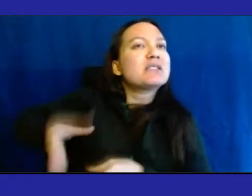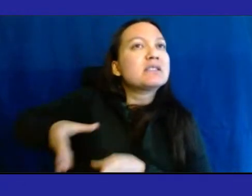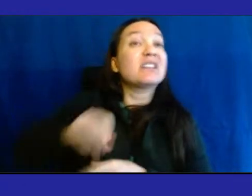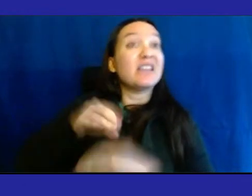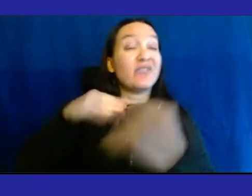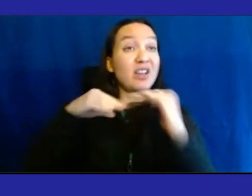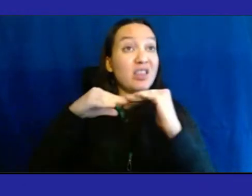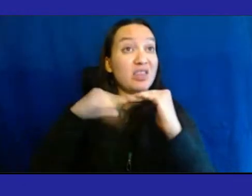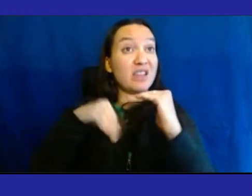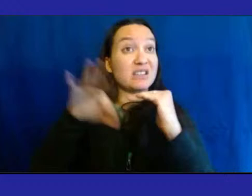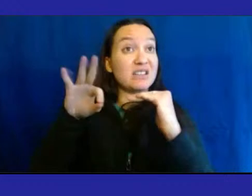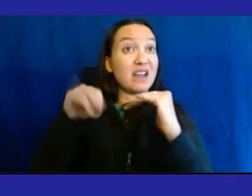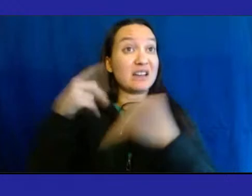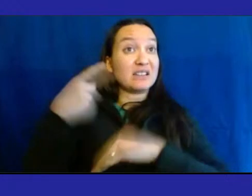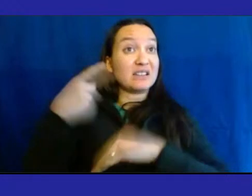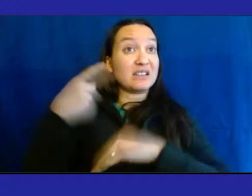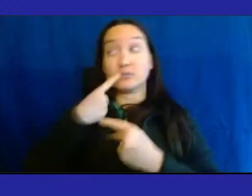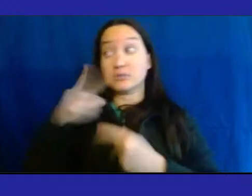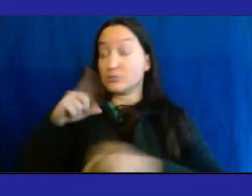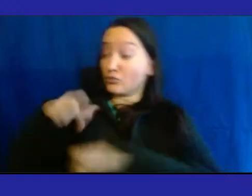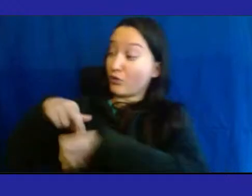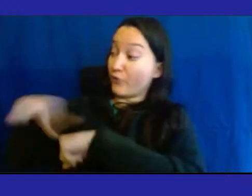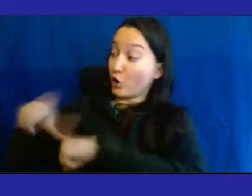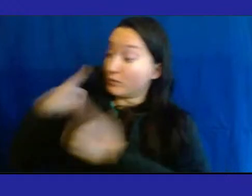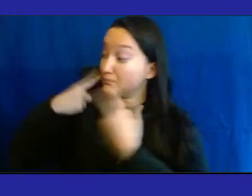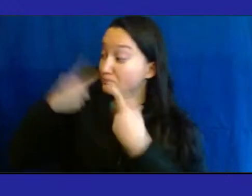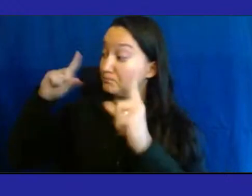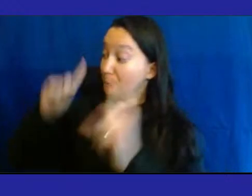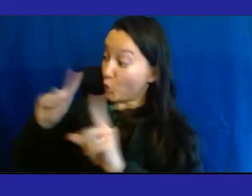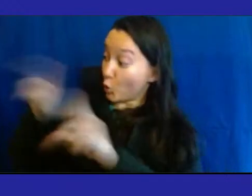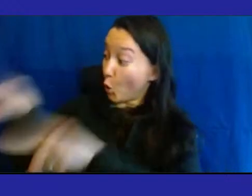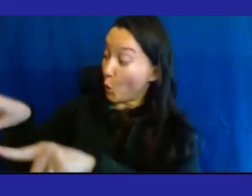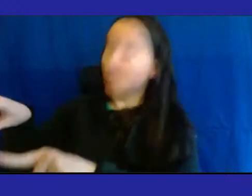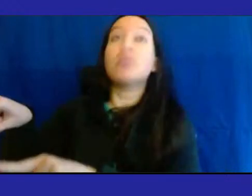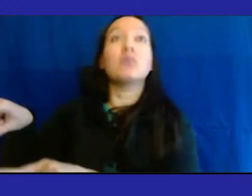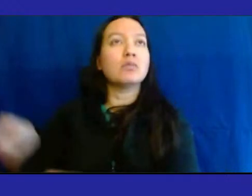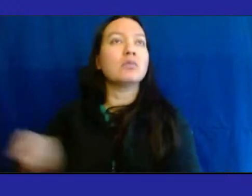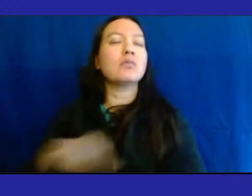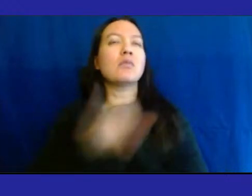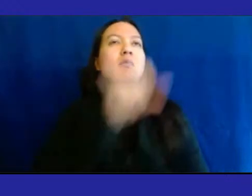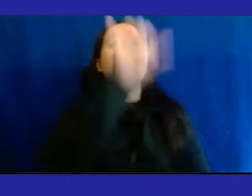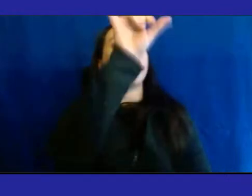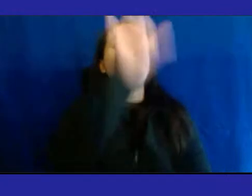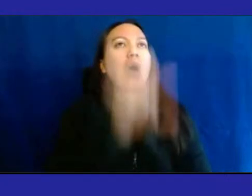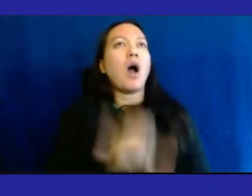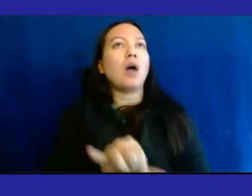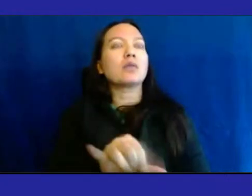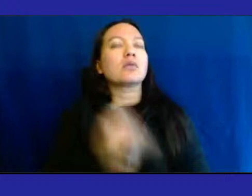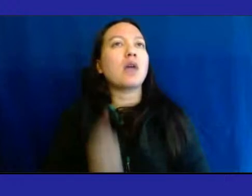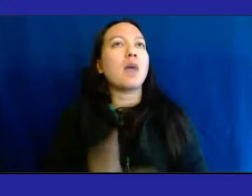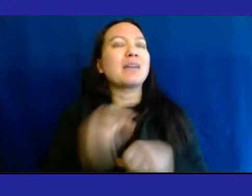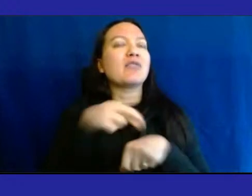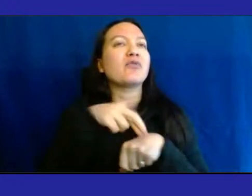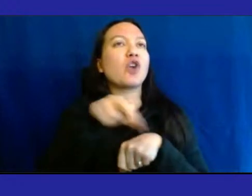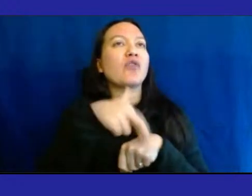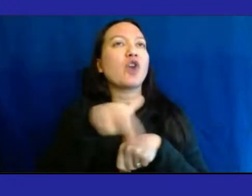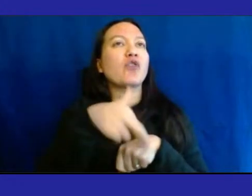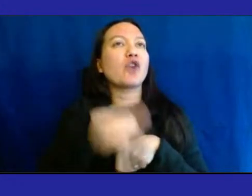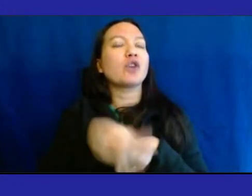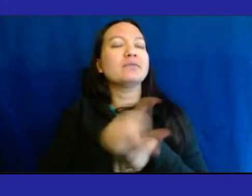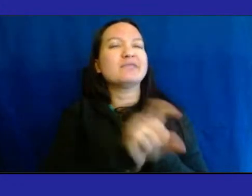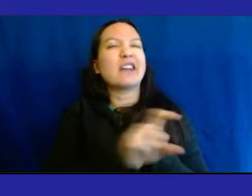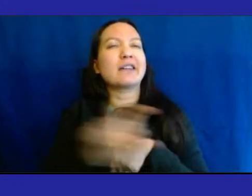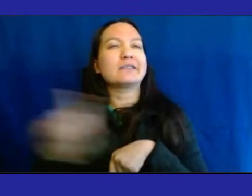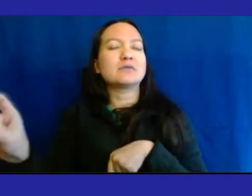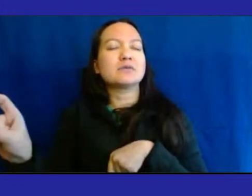of the referral being placed. So again, to orient you, on the y-axis is number of referrals, and on the x-axis